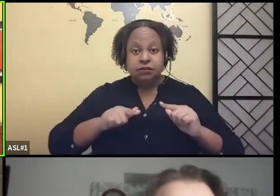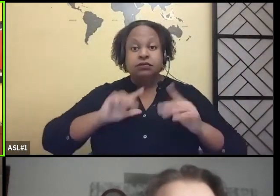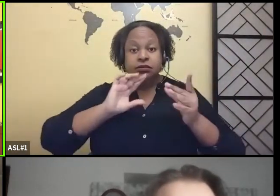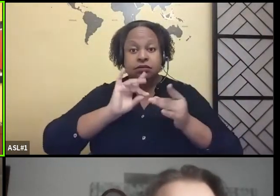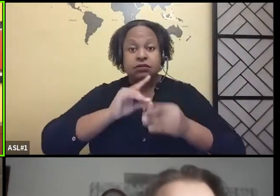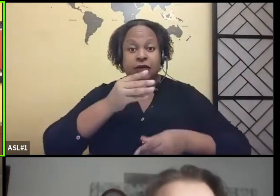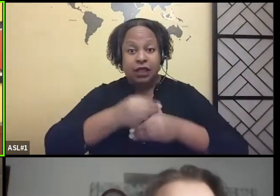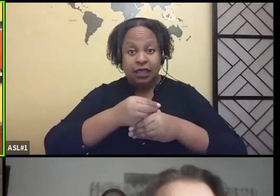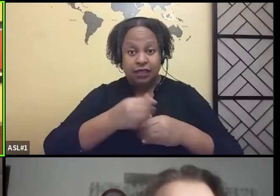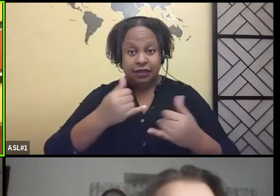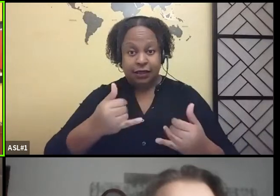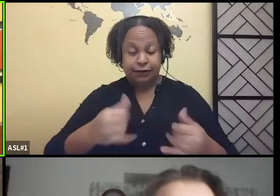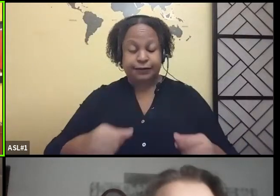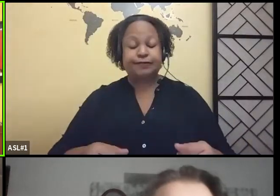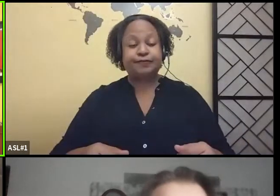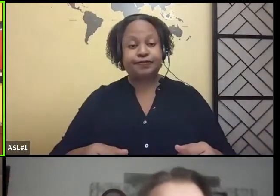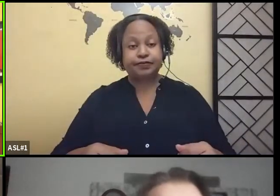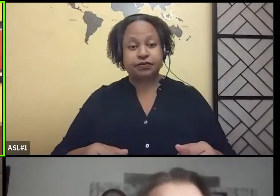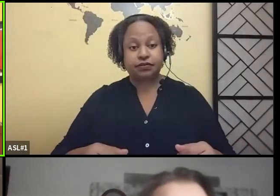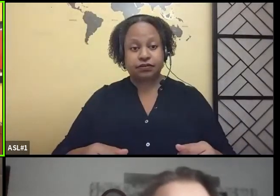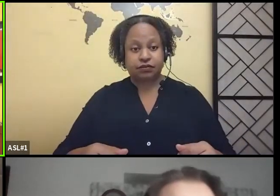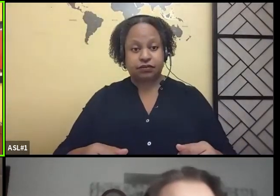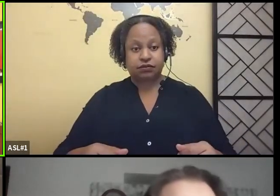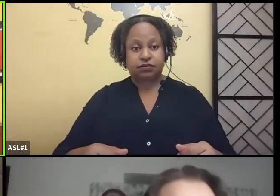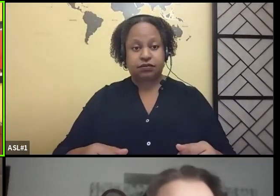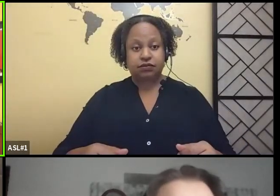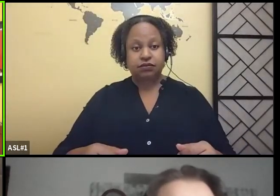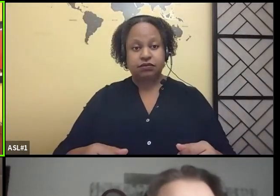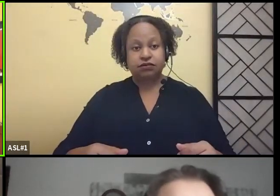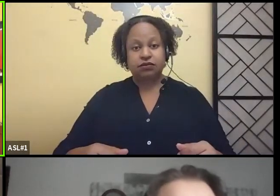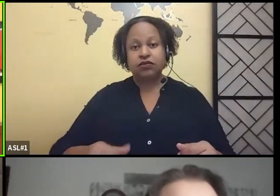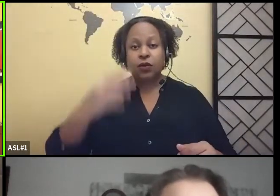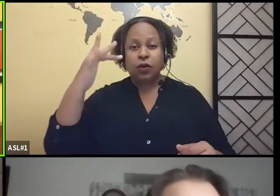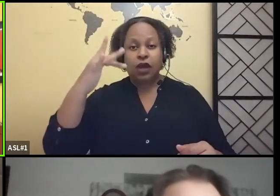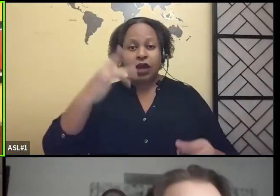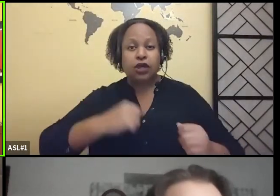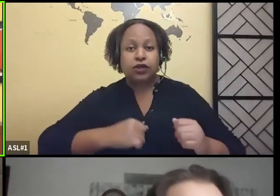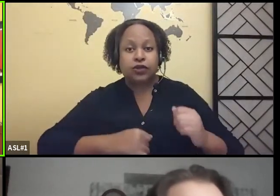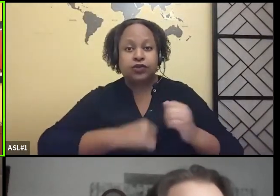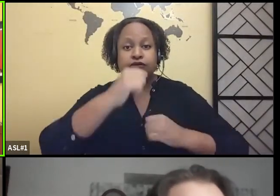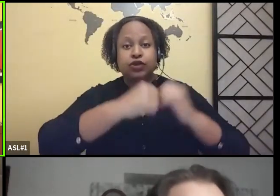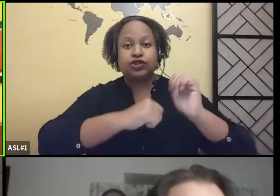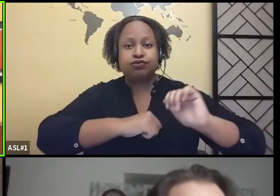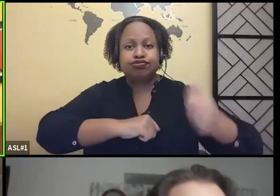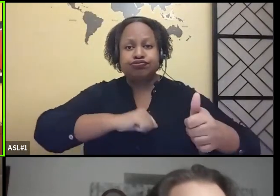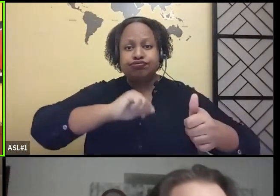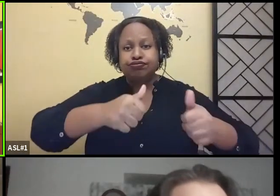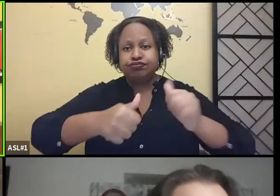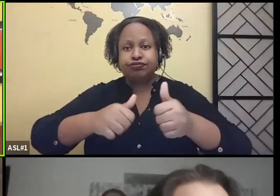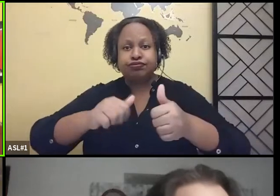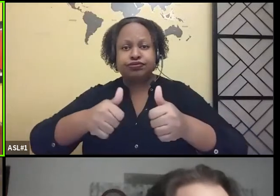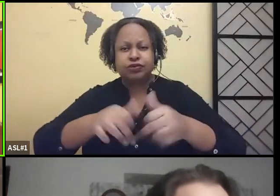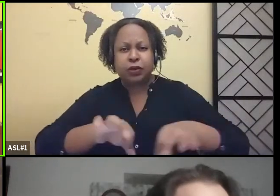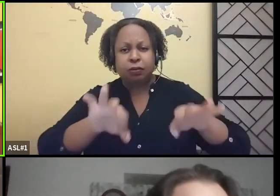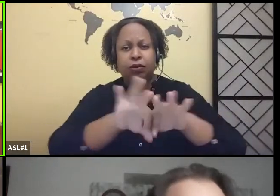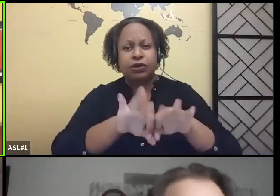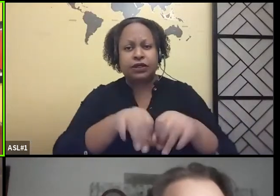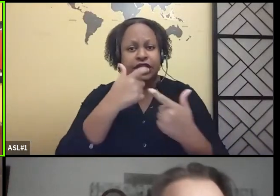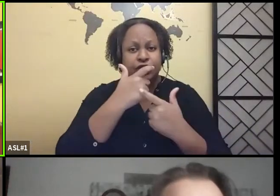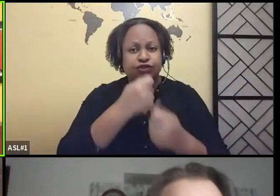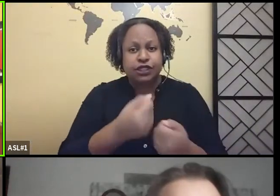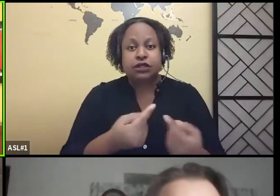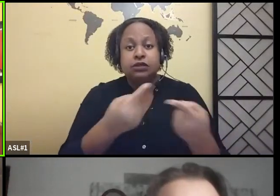one of the things that makes infrastructure centrally important and endlessly interesting and also full of